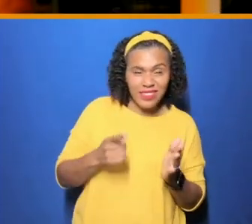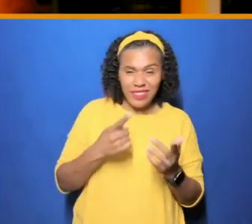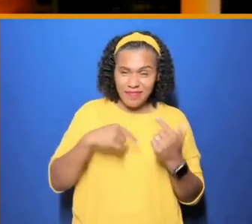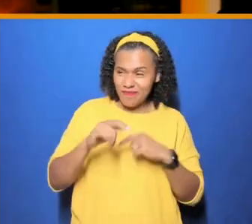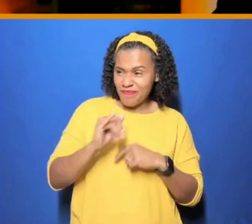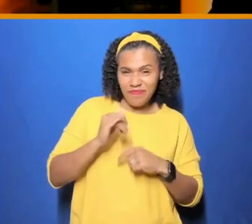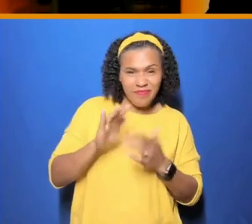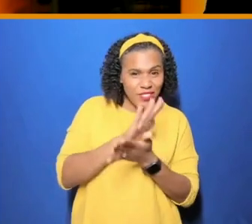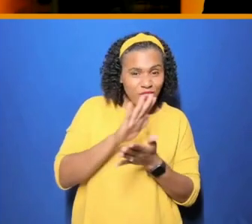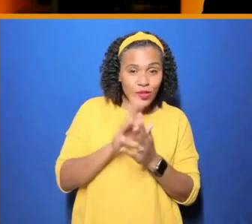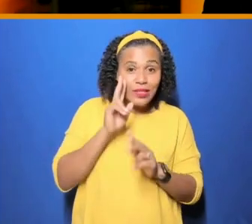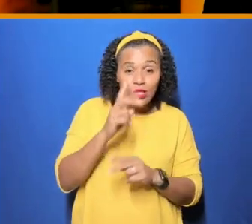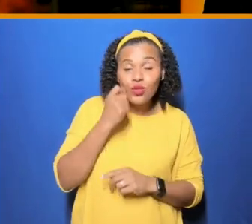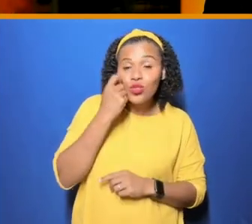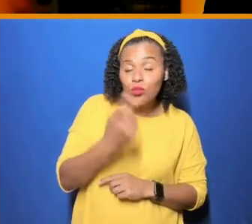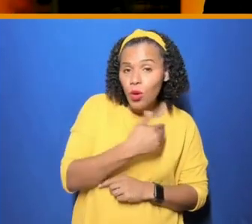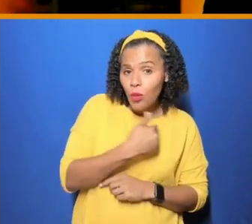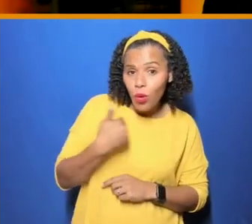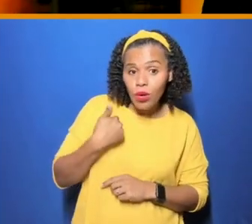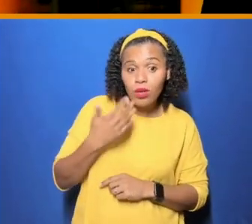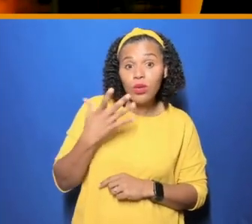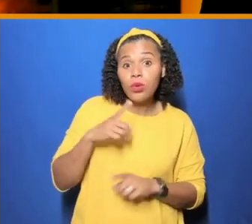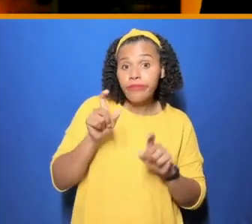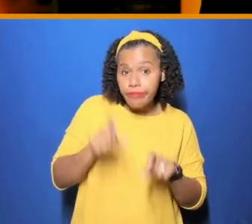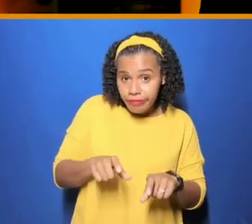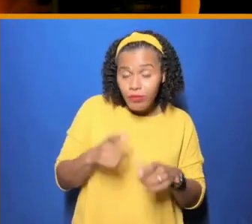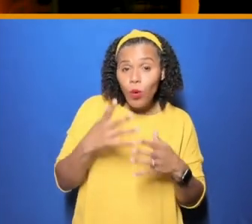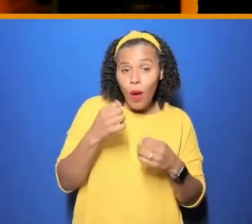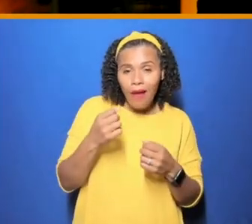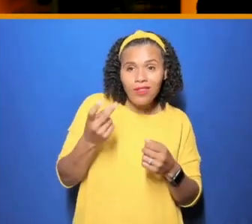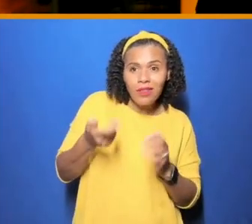back tomorrow morning. If you want to stick around, there is some comedy in